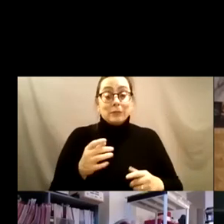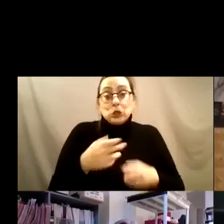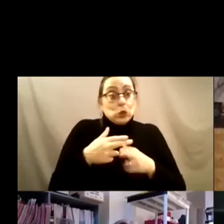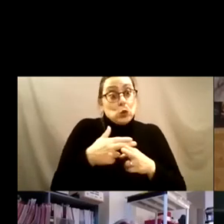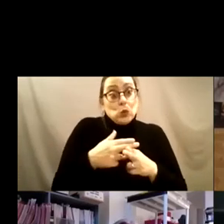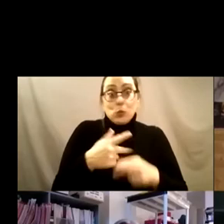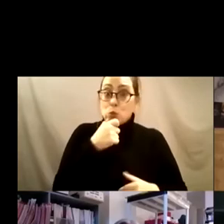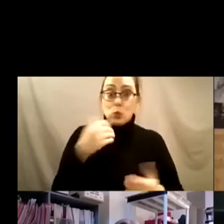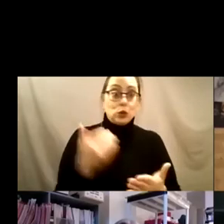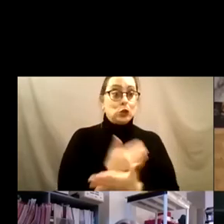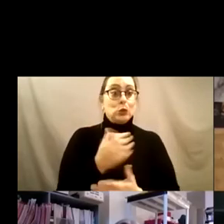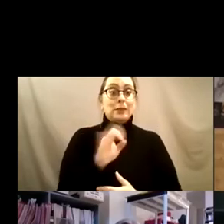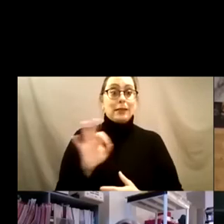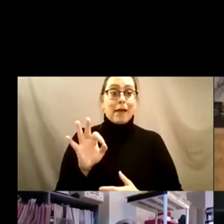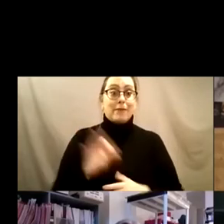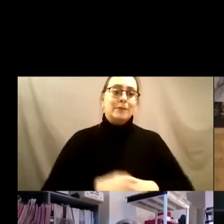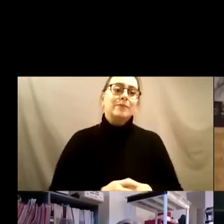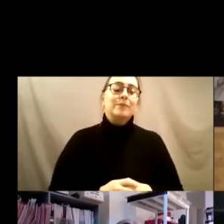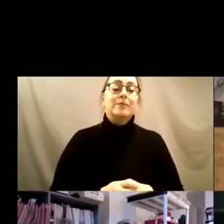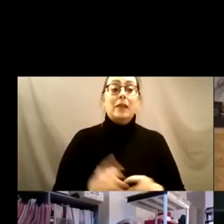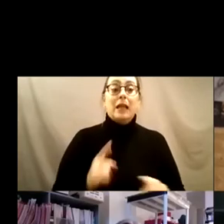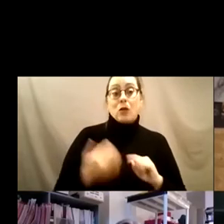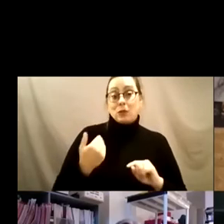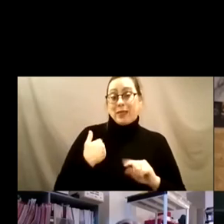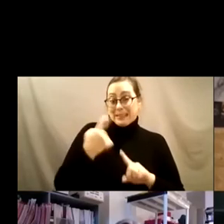member. Also during this past month,